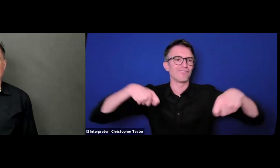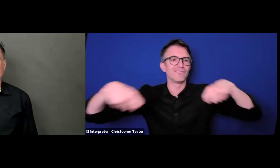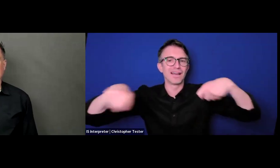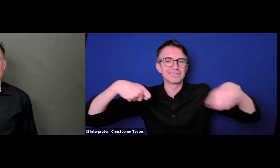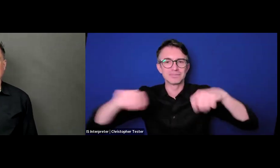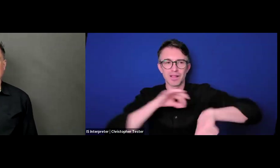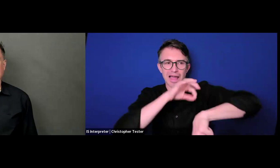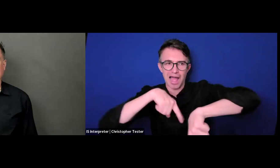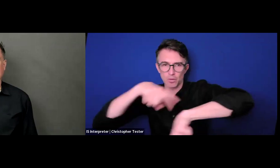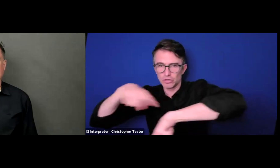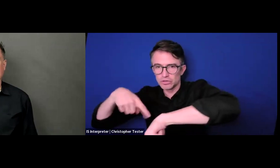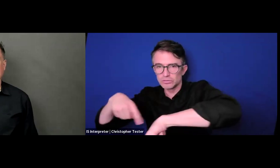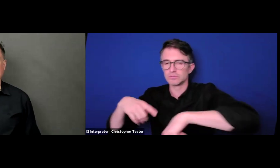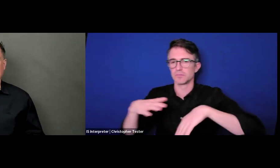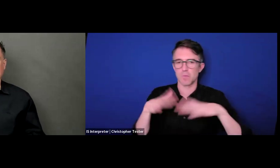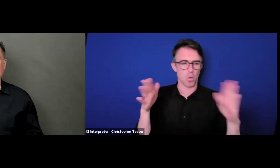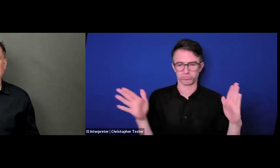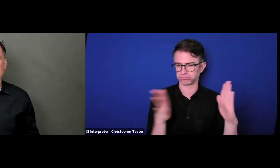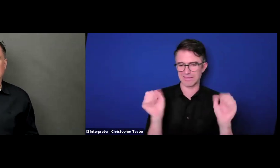and even